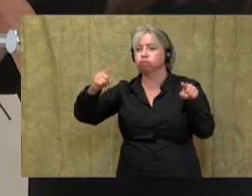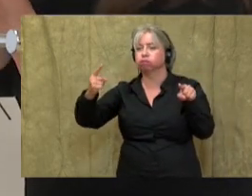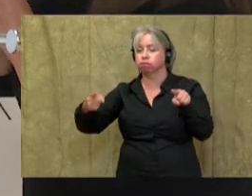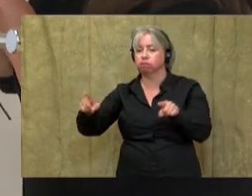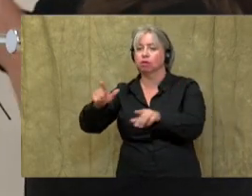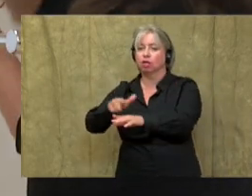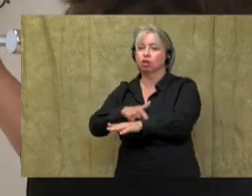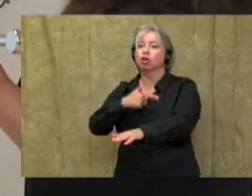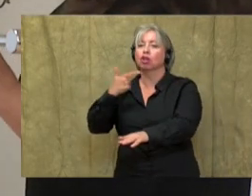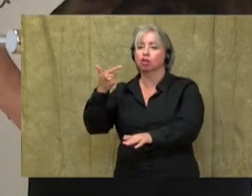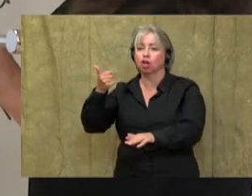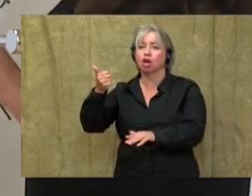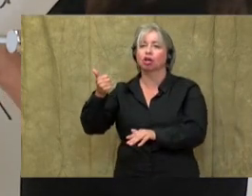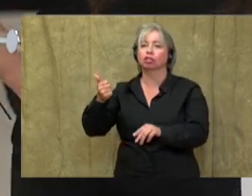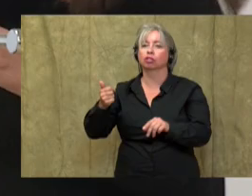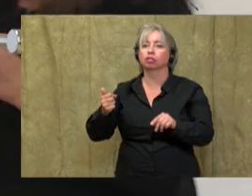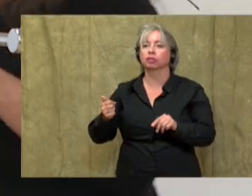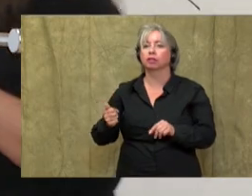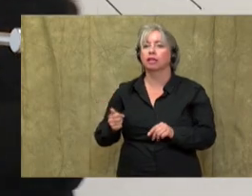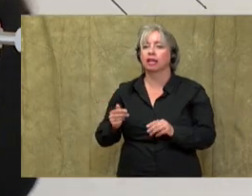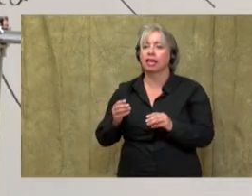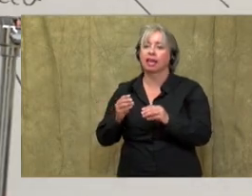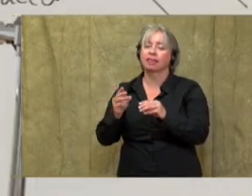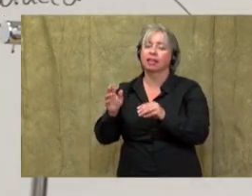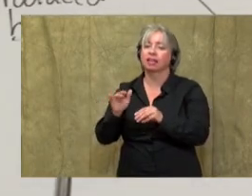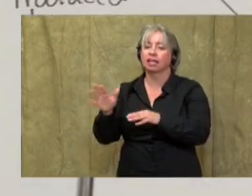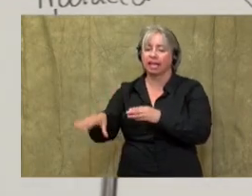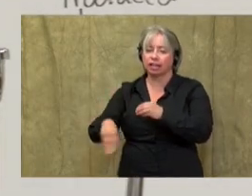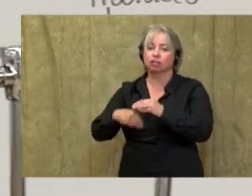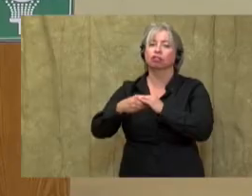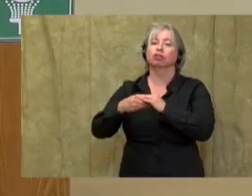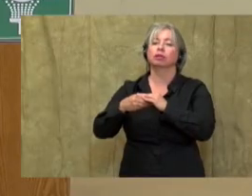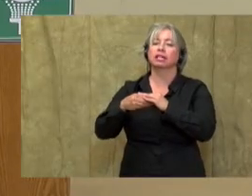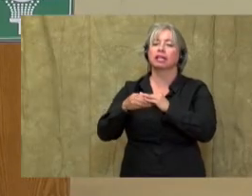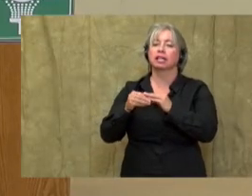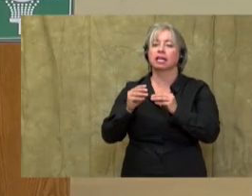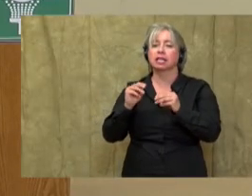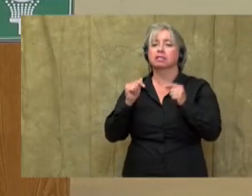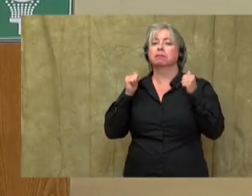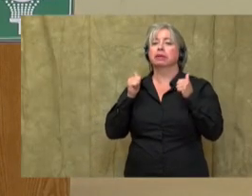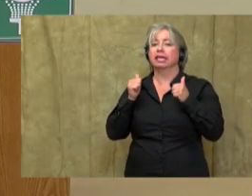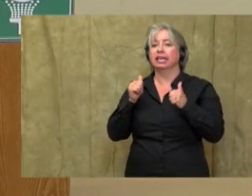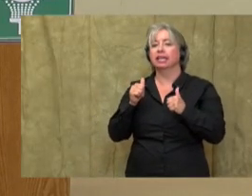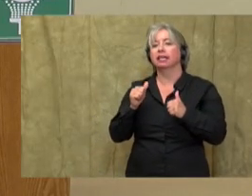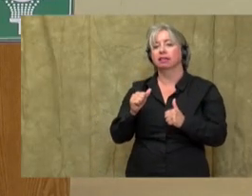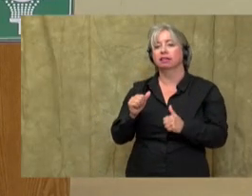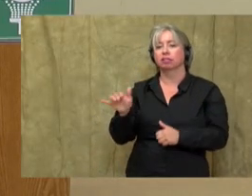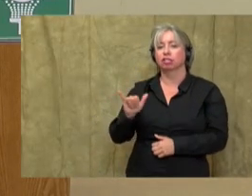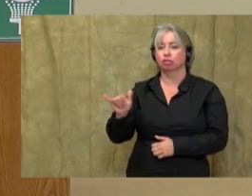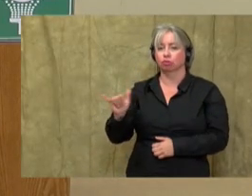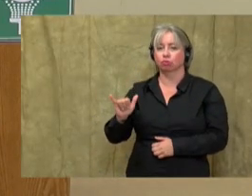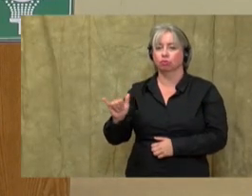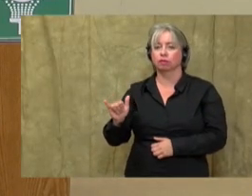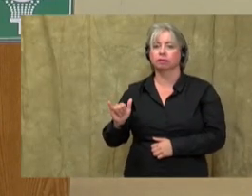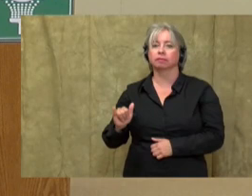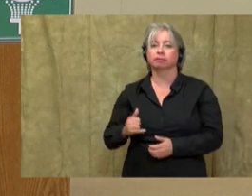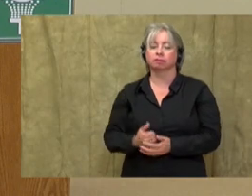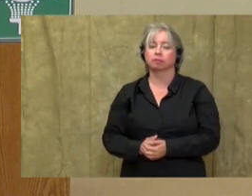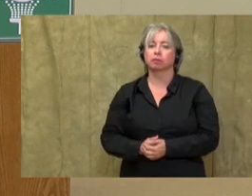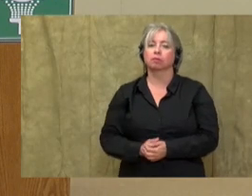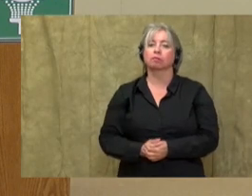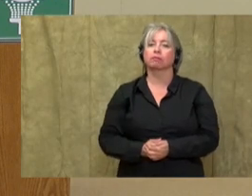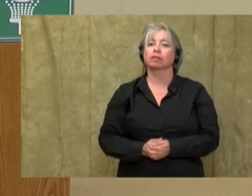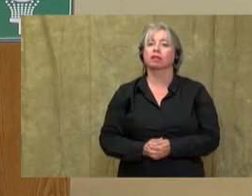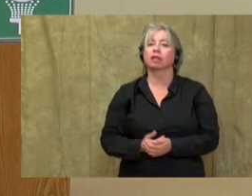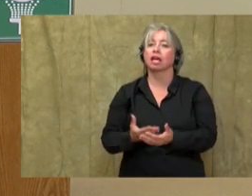wavelength. Wave speed is also in there. All right, so just to close this up, I want to talk to you about a real world